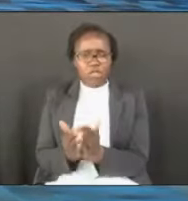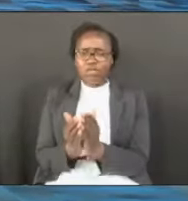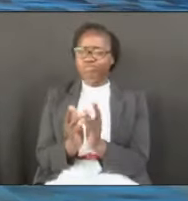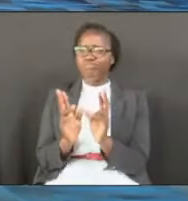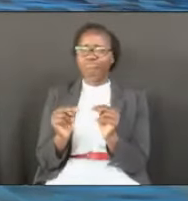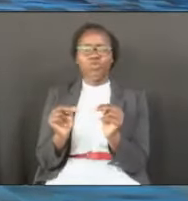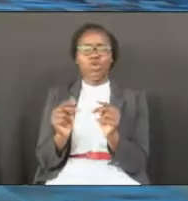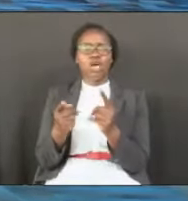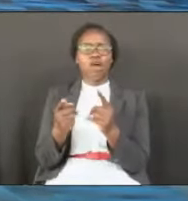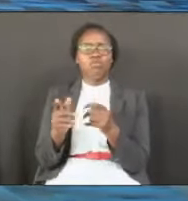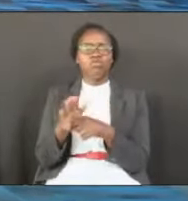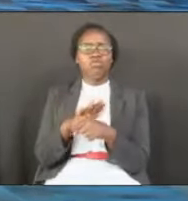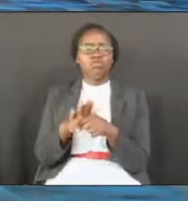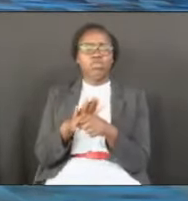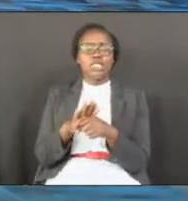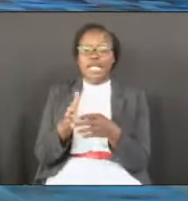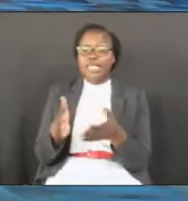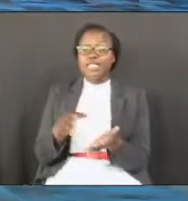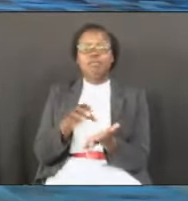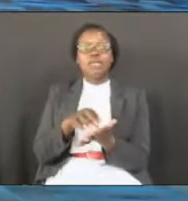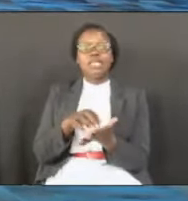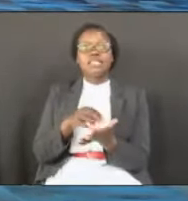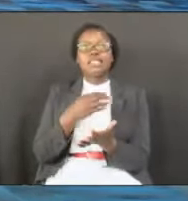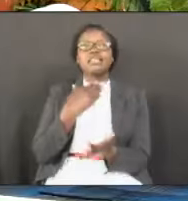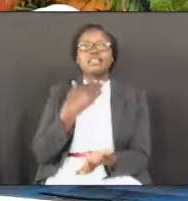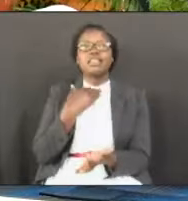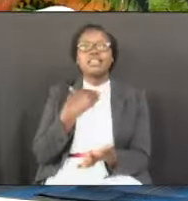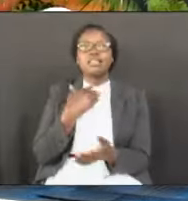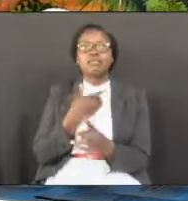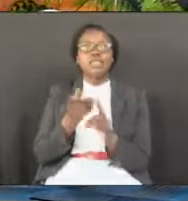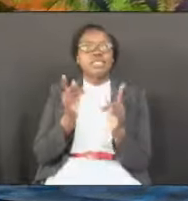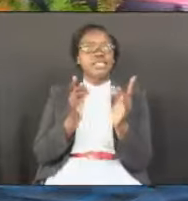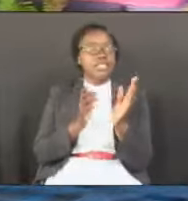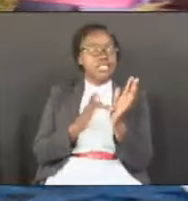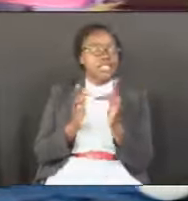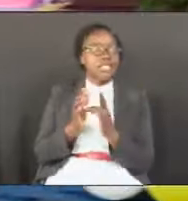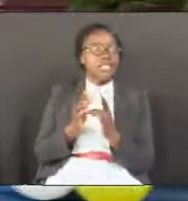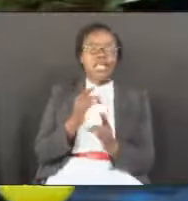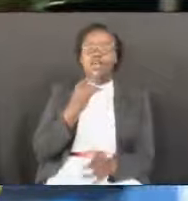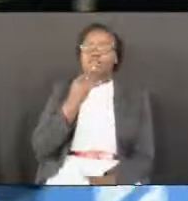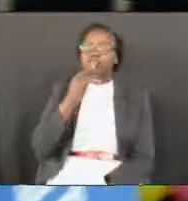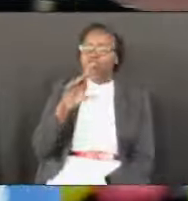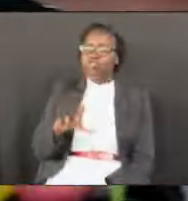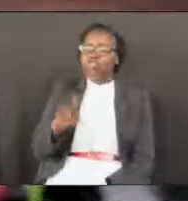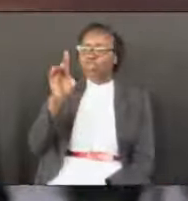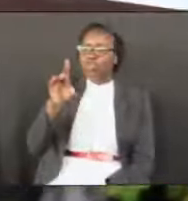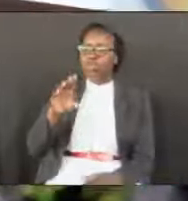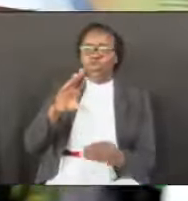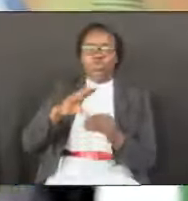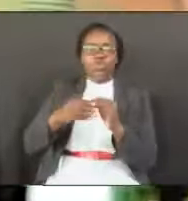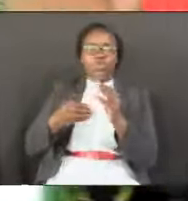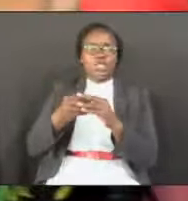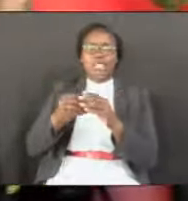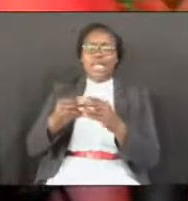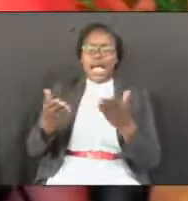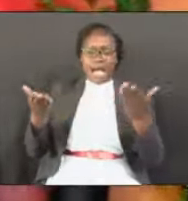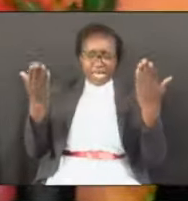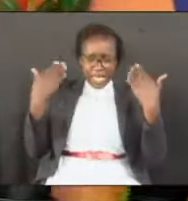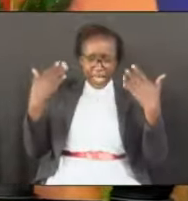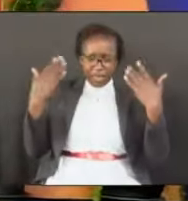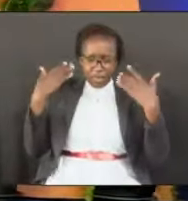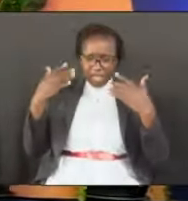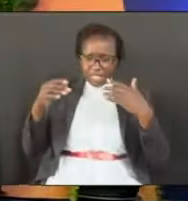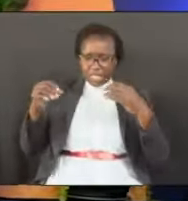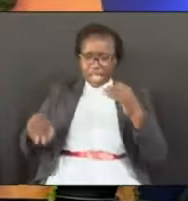quench their current thirst. Jesus chose to create an everlasting